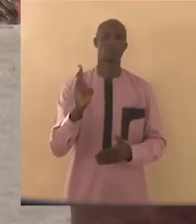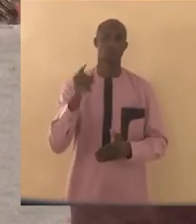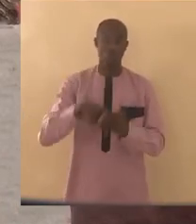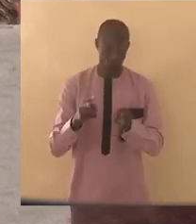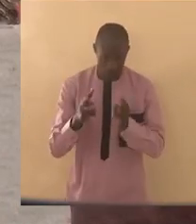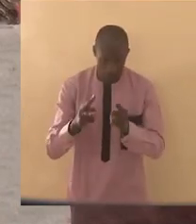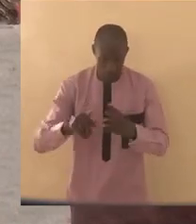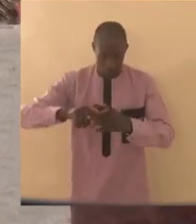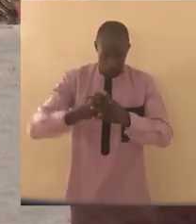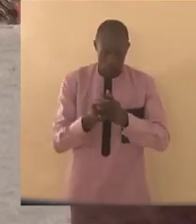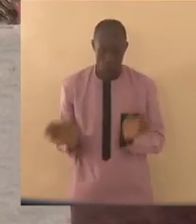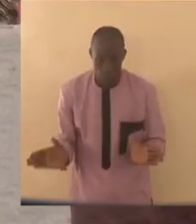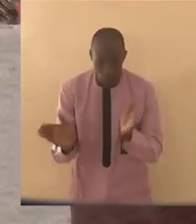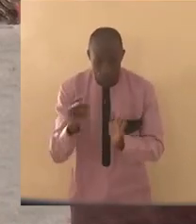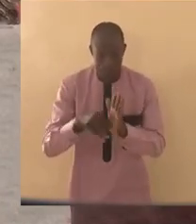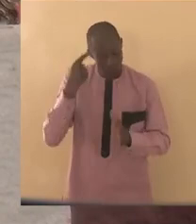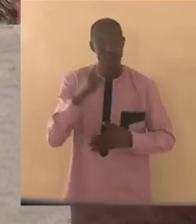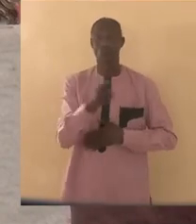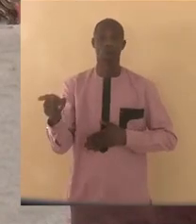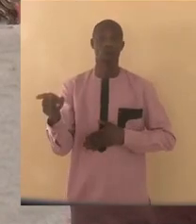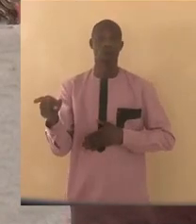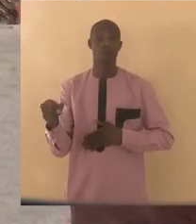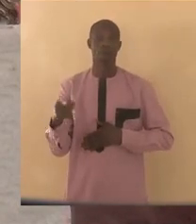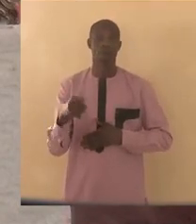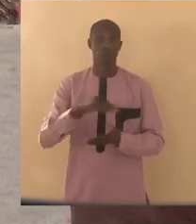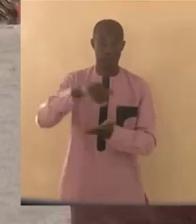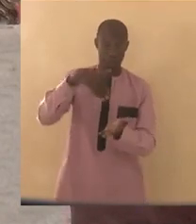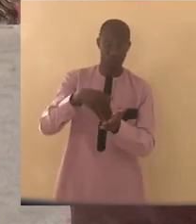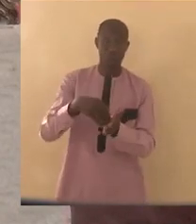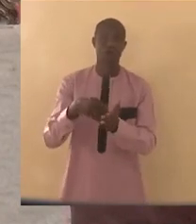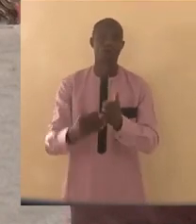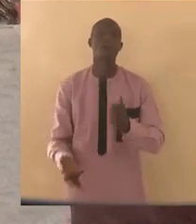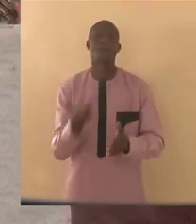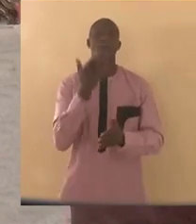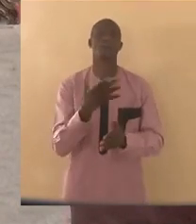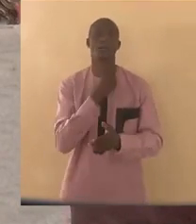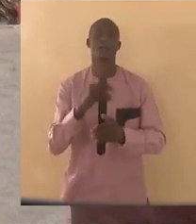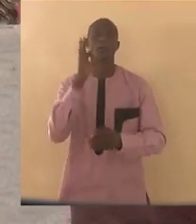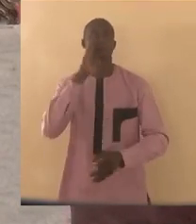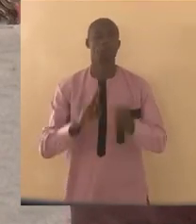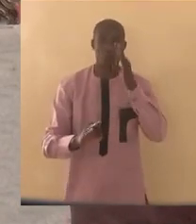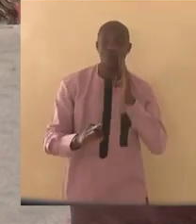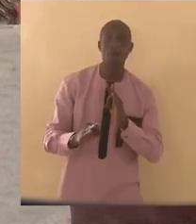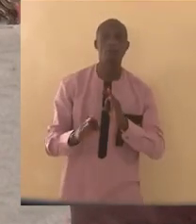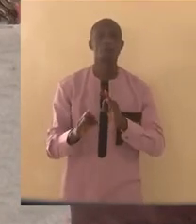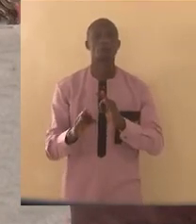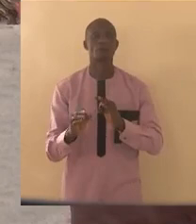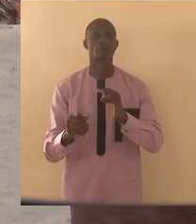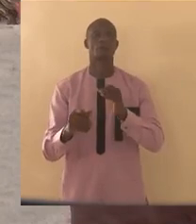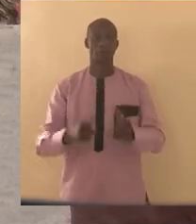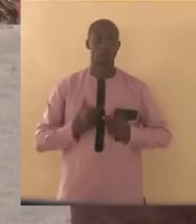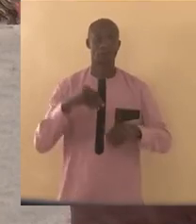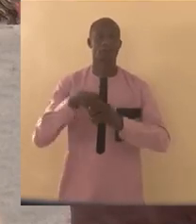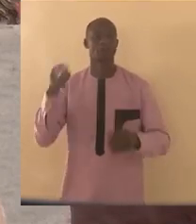what way is it a source of encouragement for you amid the disappointments and frustrations of life in